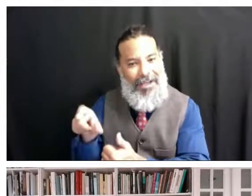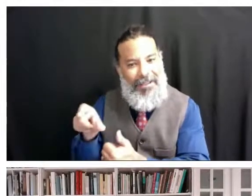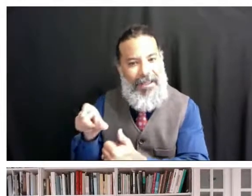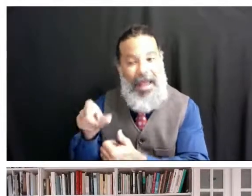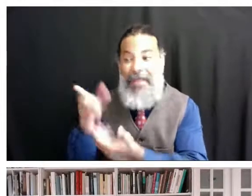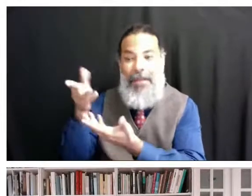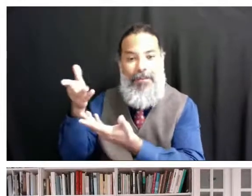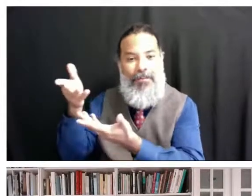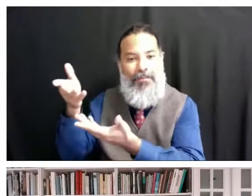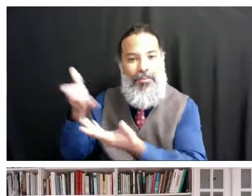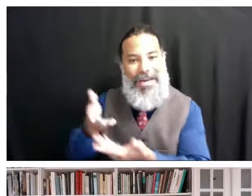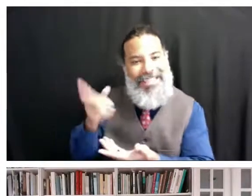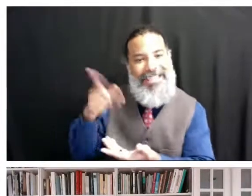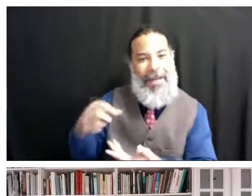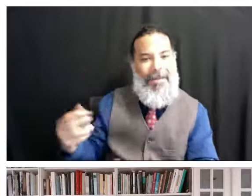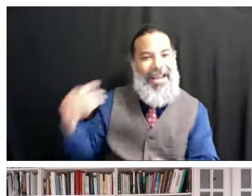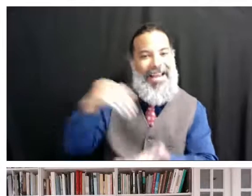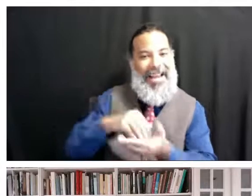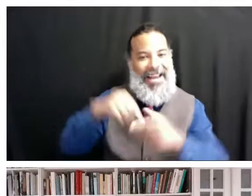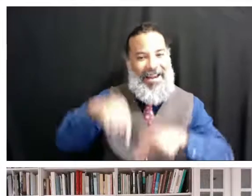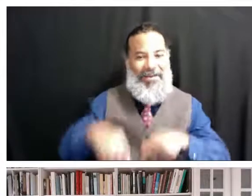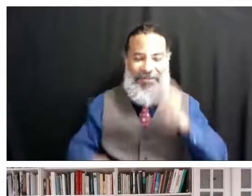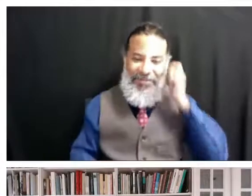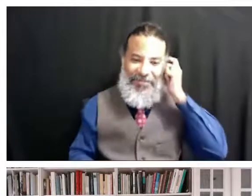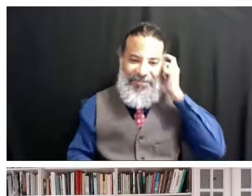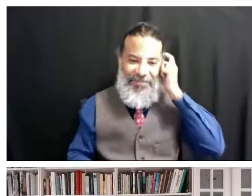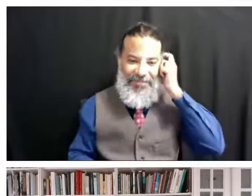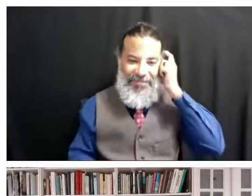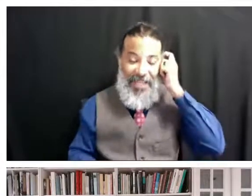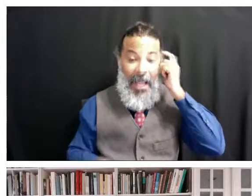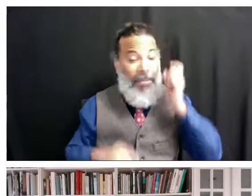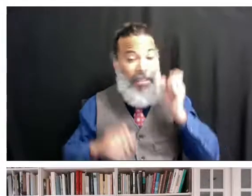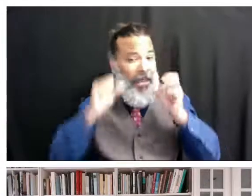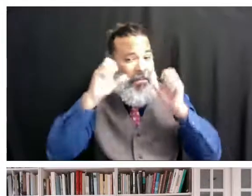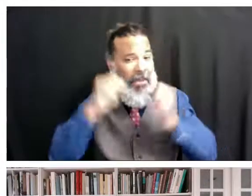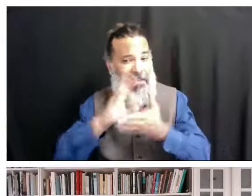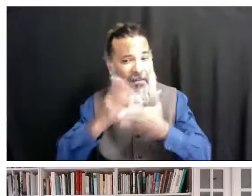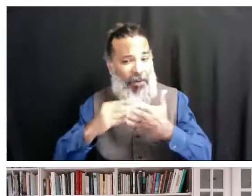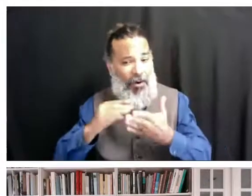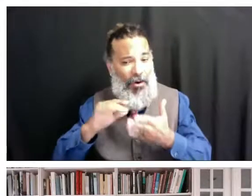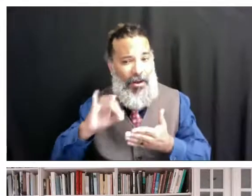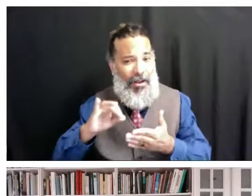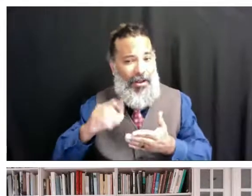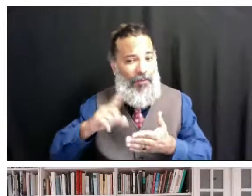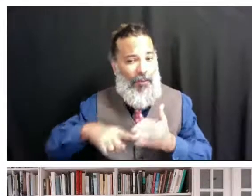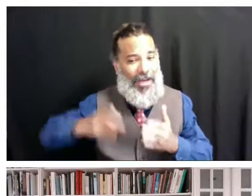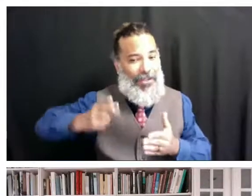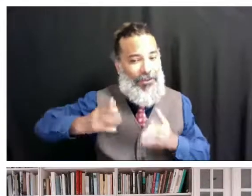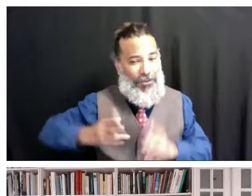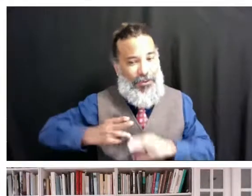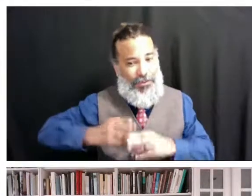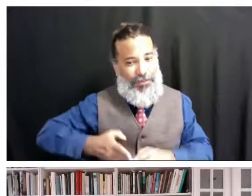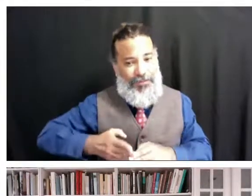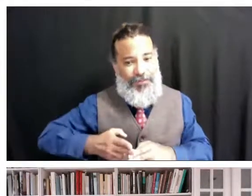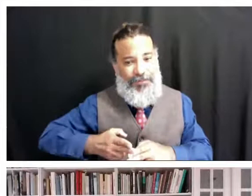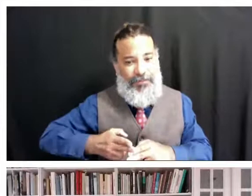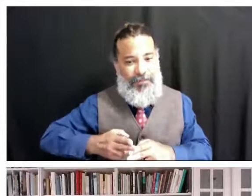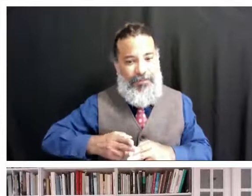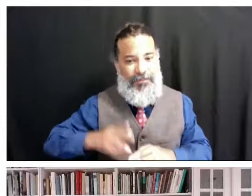brings them back over here. It's an amazing part of what historians like to call